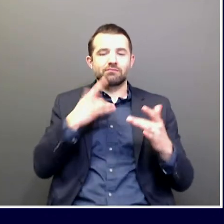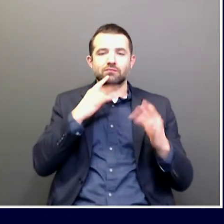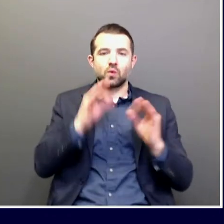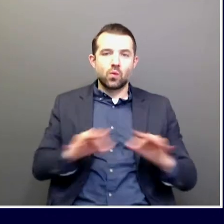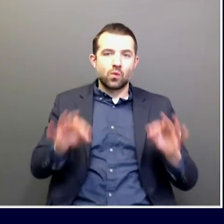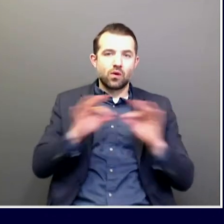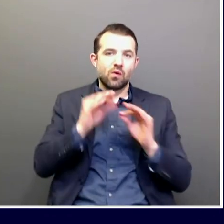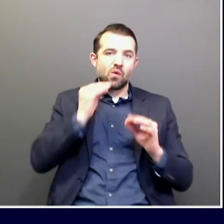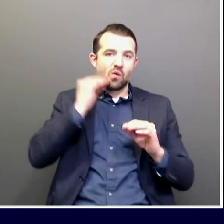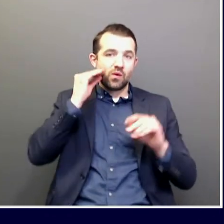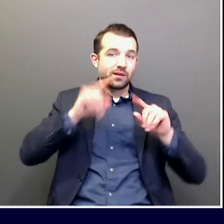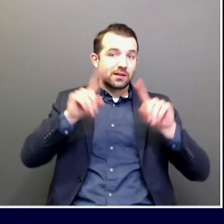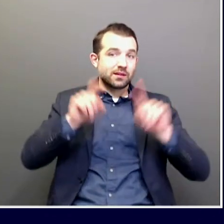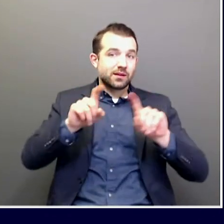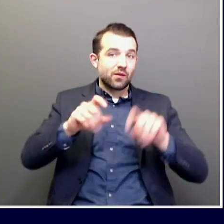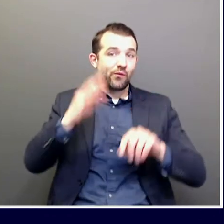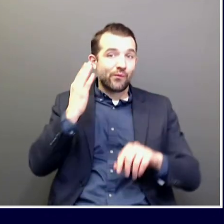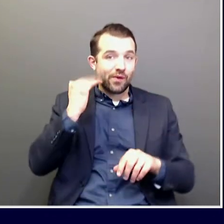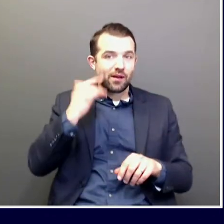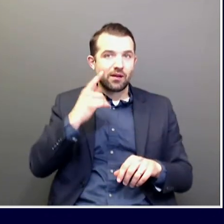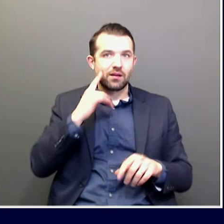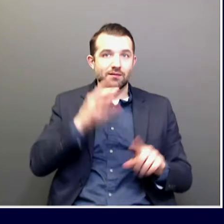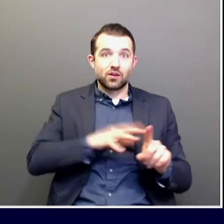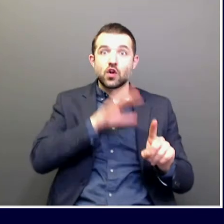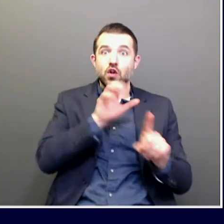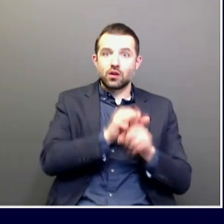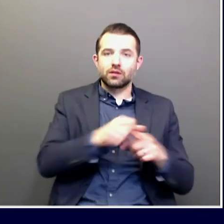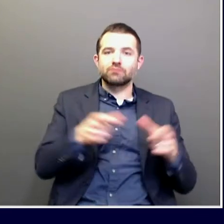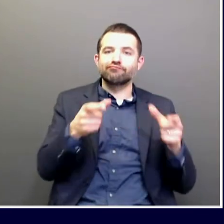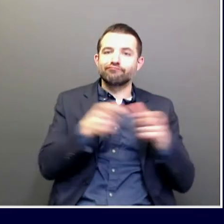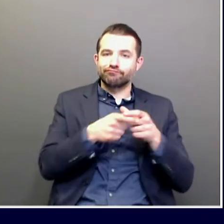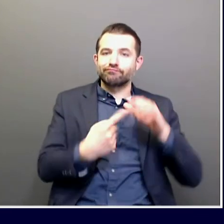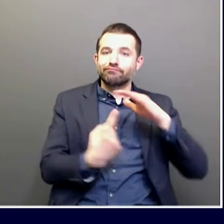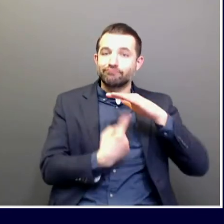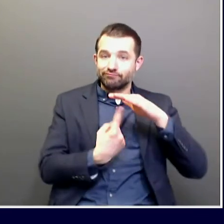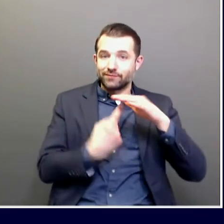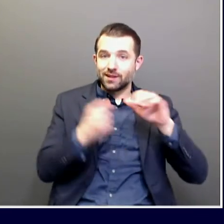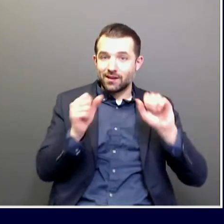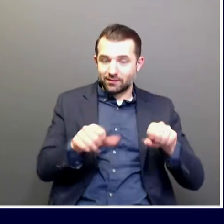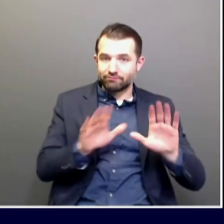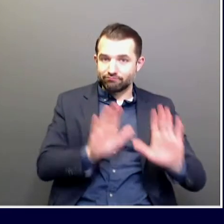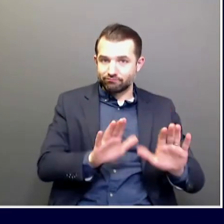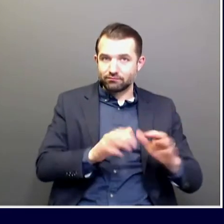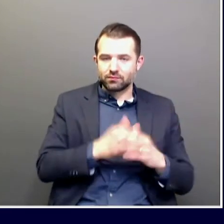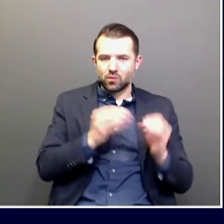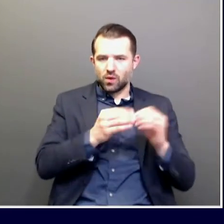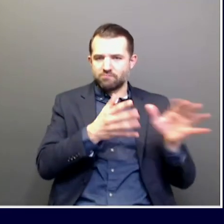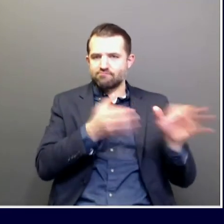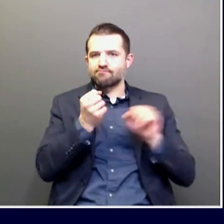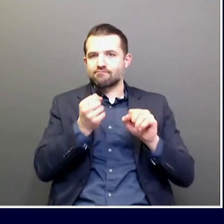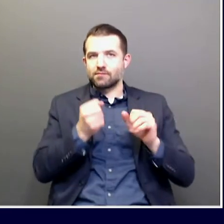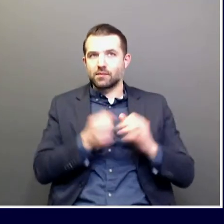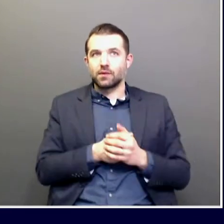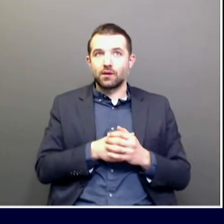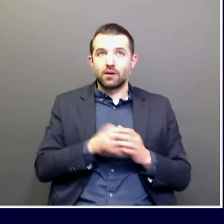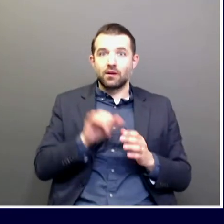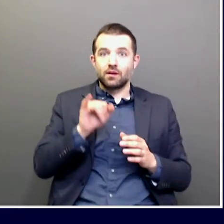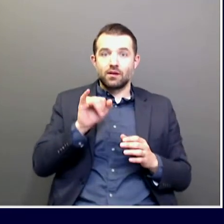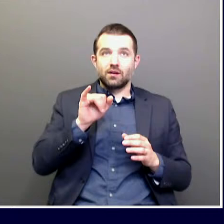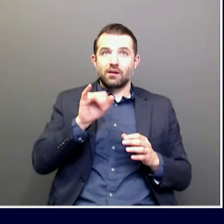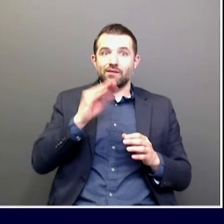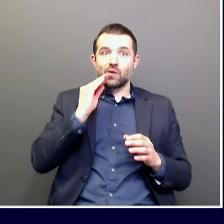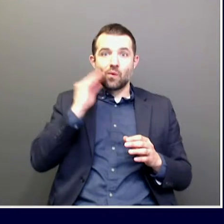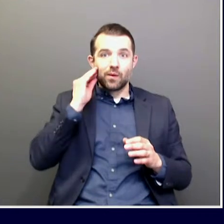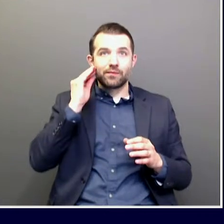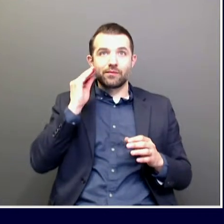overnight. And so those benefits to us, to me at least, outweigh the drawback that you noted, which is that those results don't get reported in.